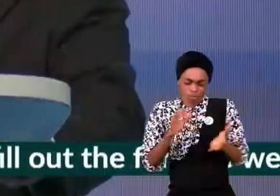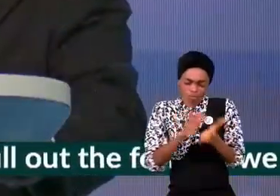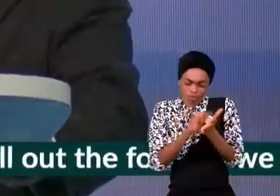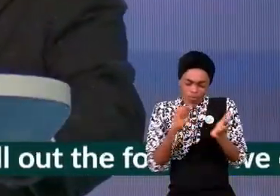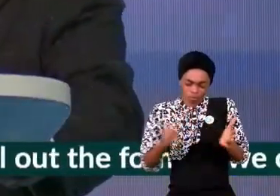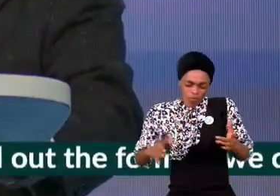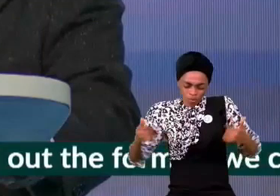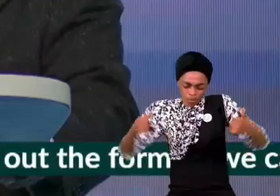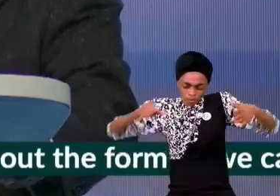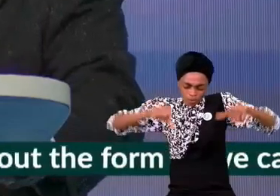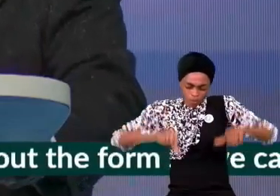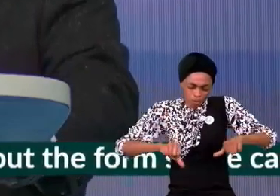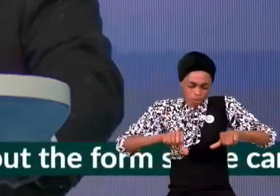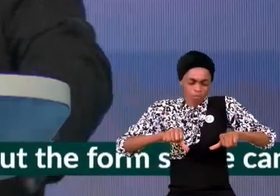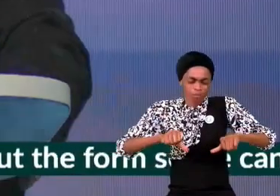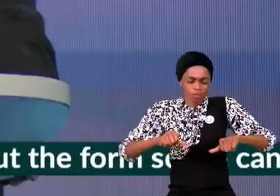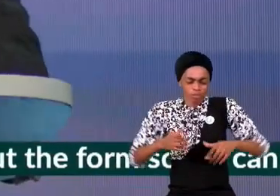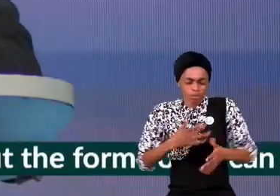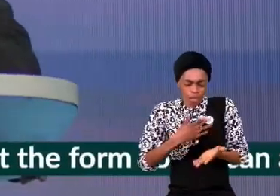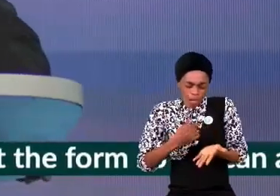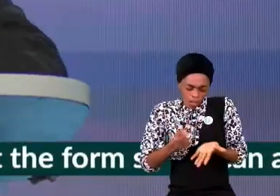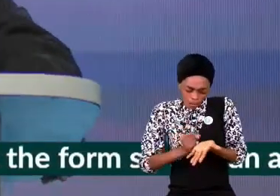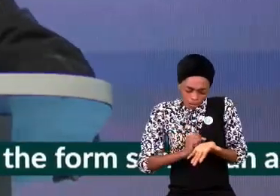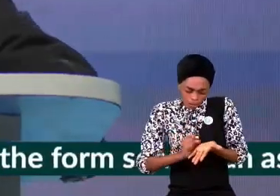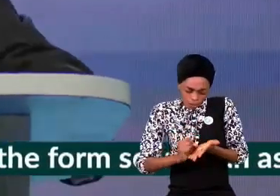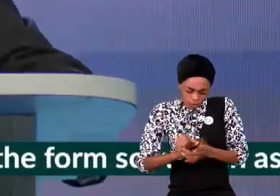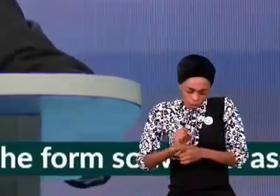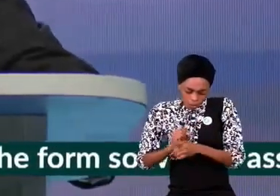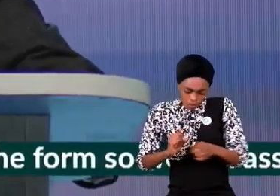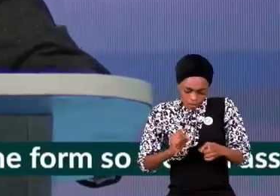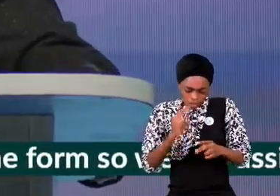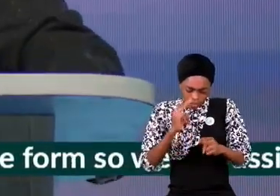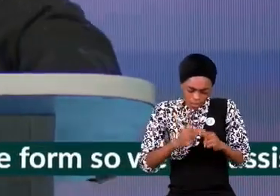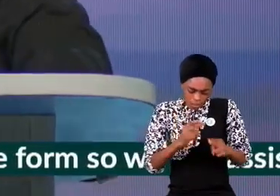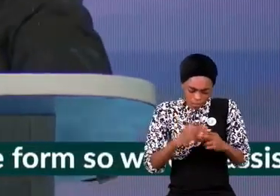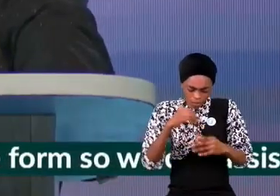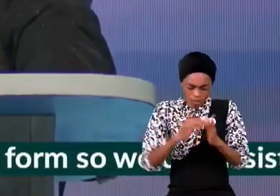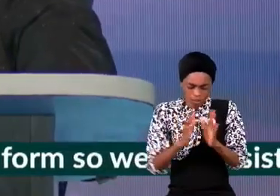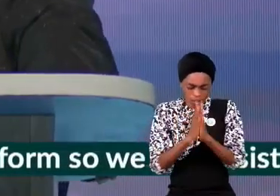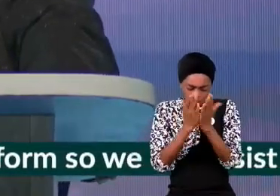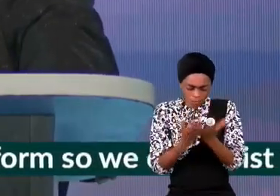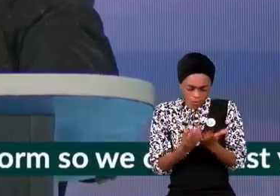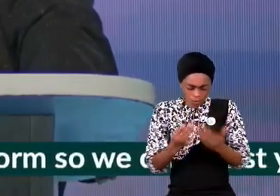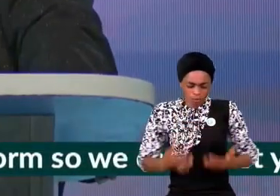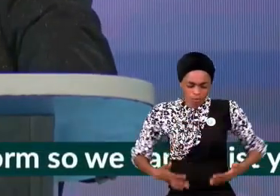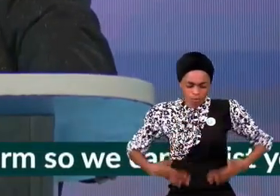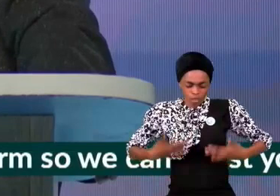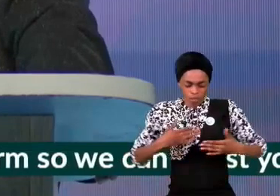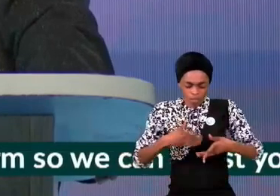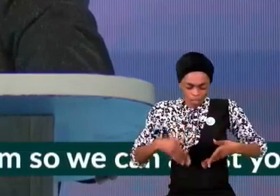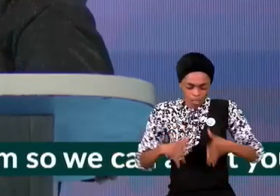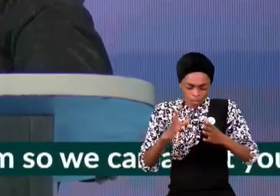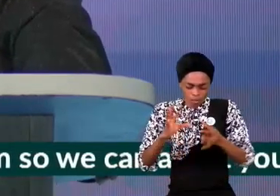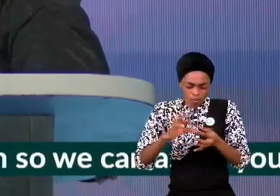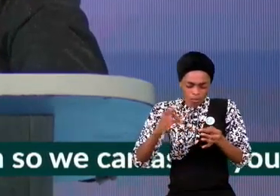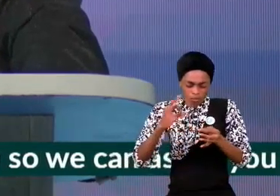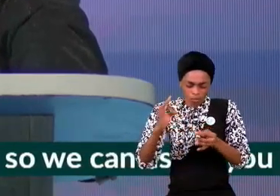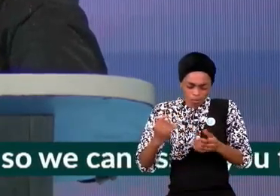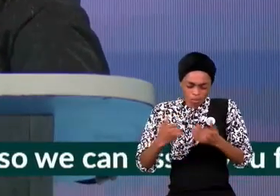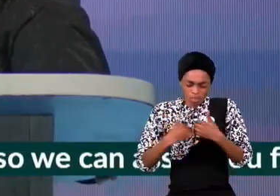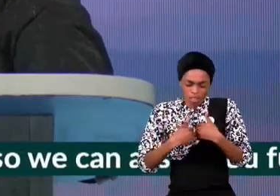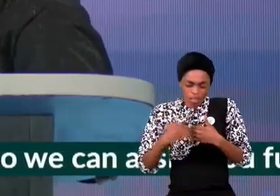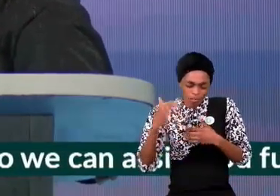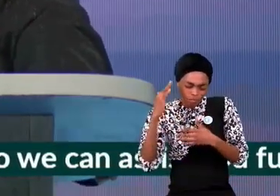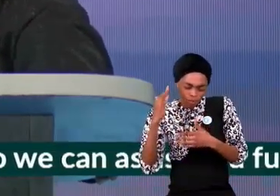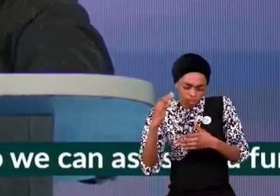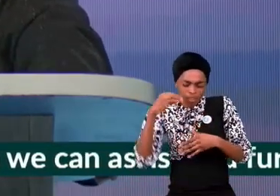the book of life. And let your spirit bear witness with the spirit of their heart. Now they are children of God.